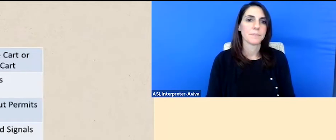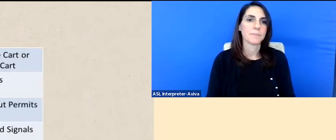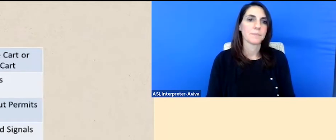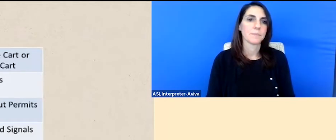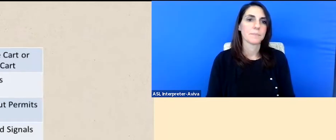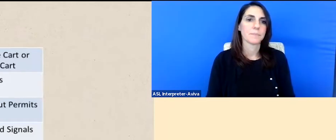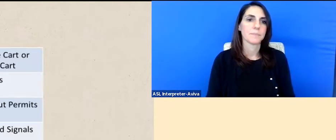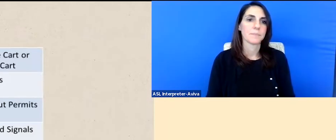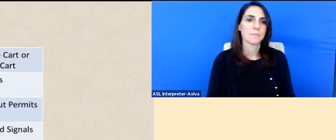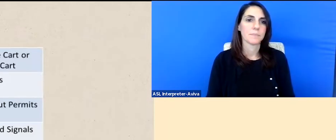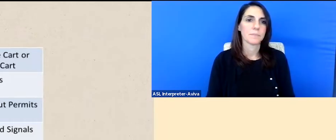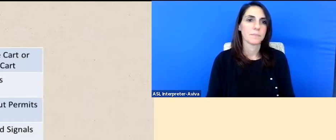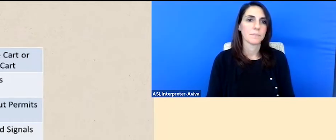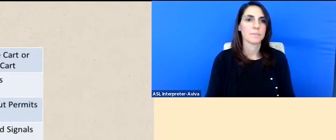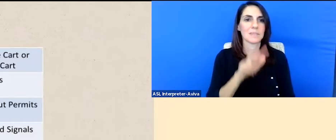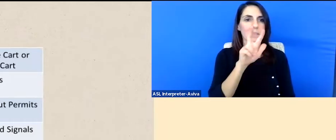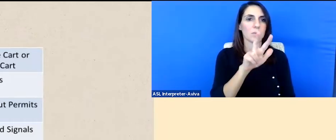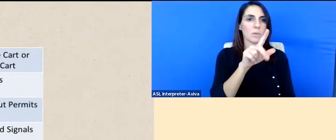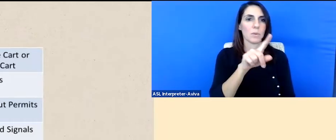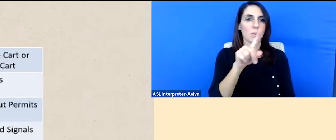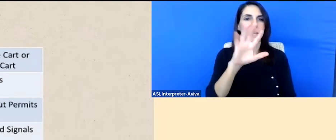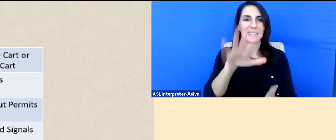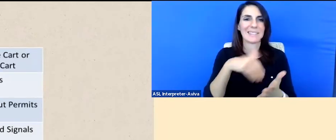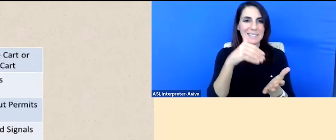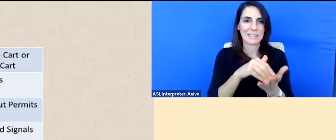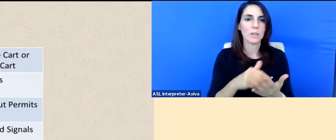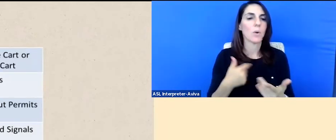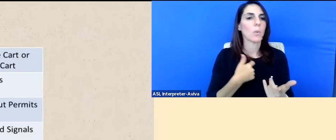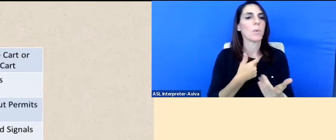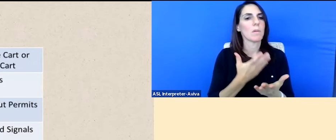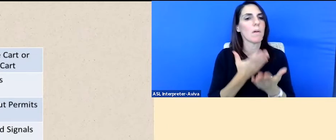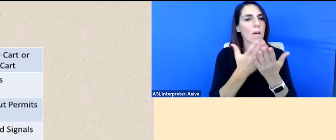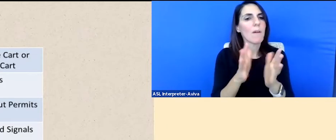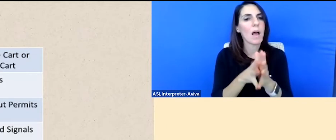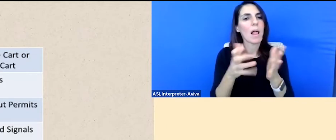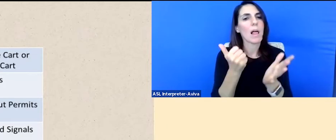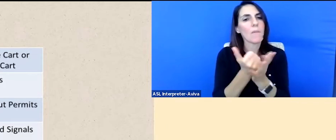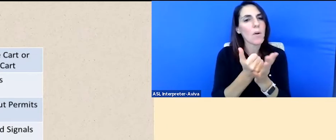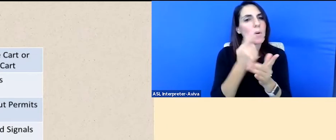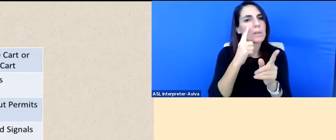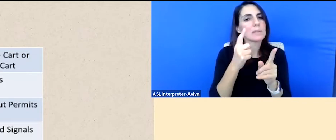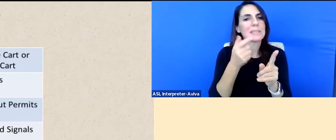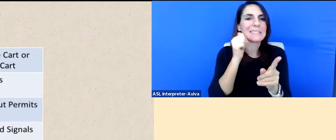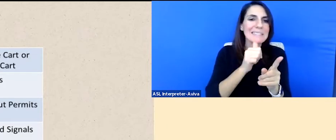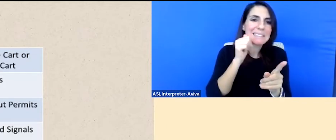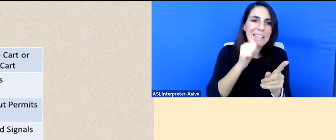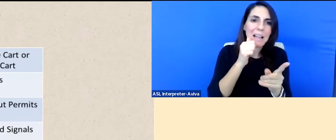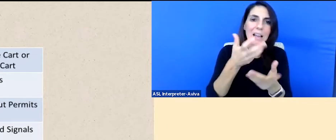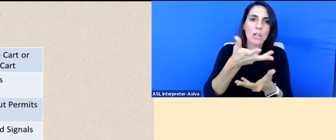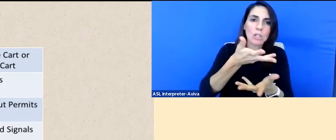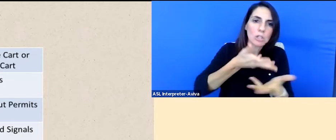So for the 311 Center, we offer a lot of assistance with a lot of the daily interactions